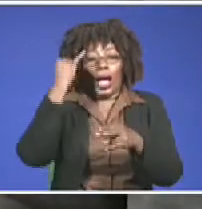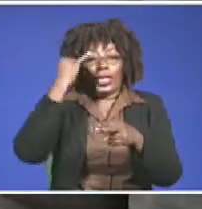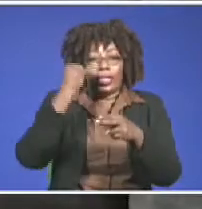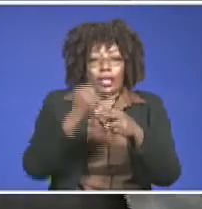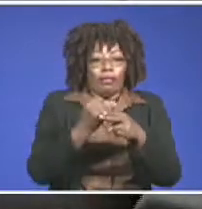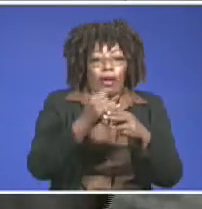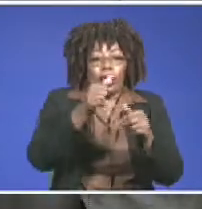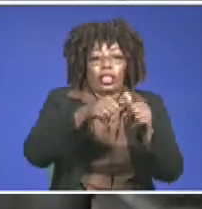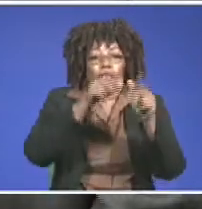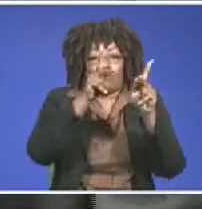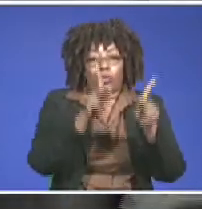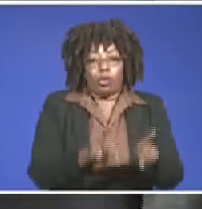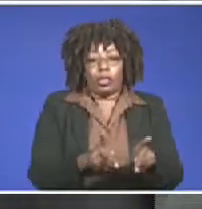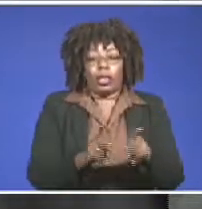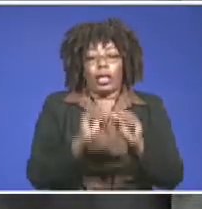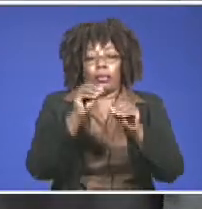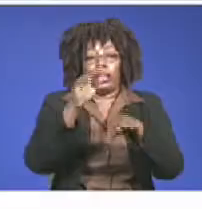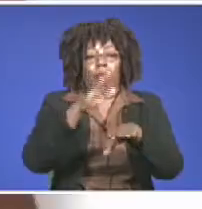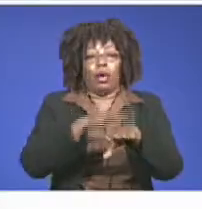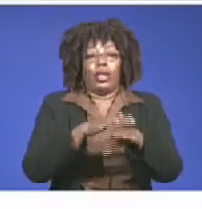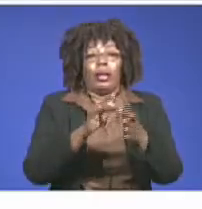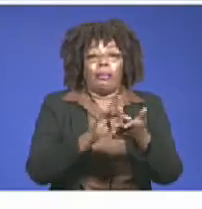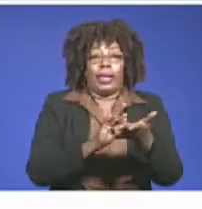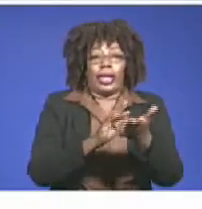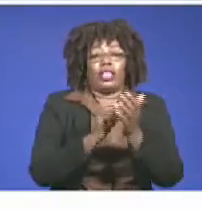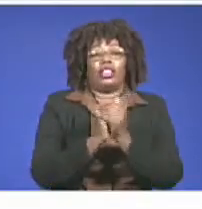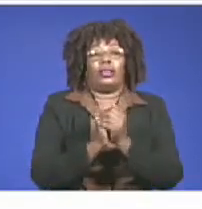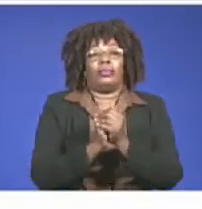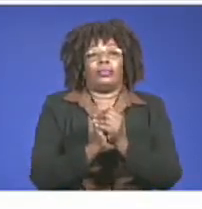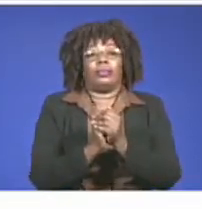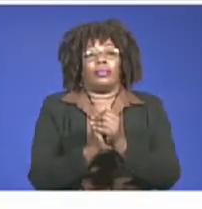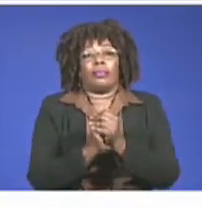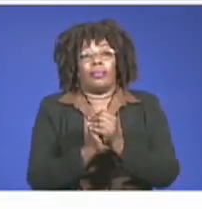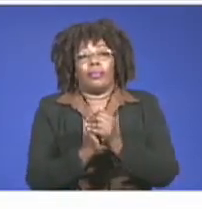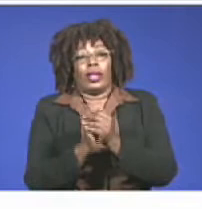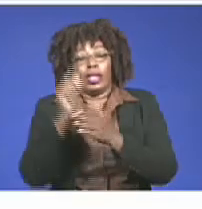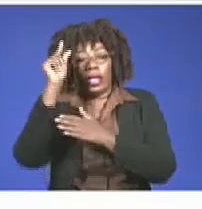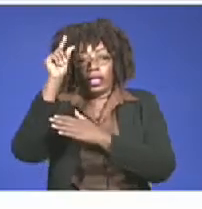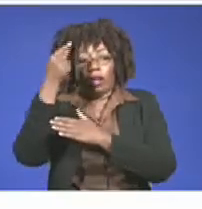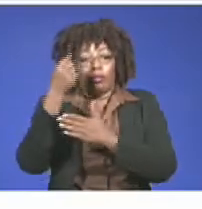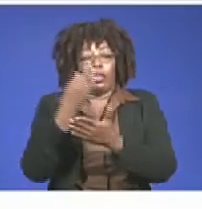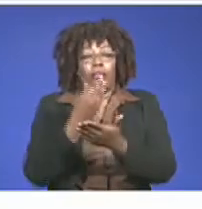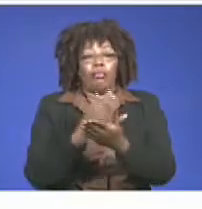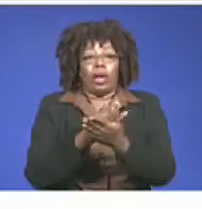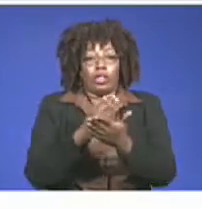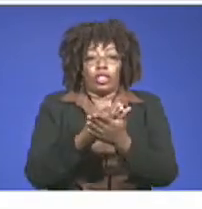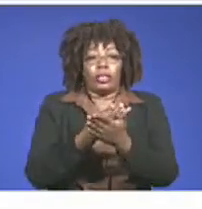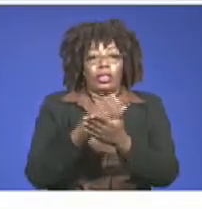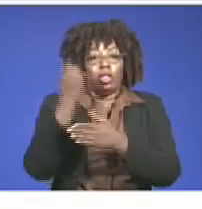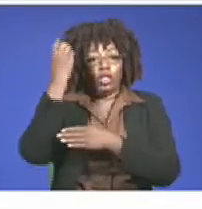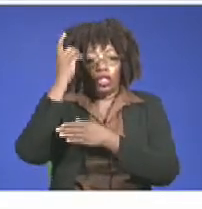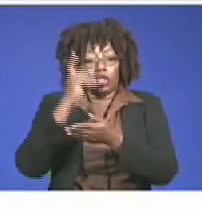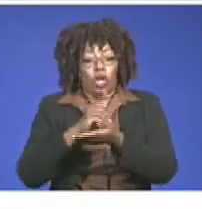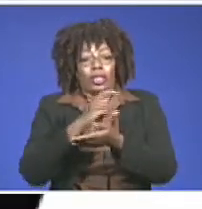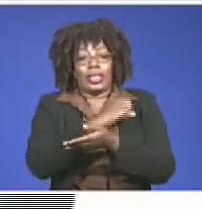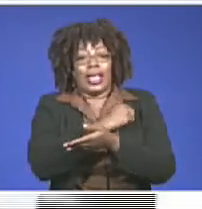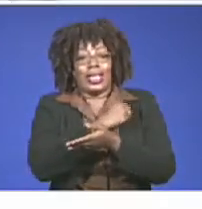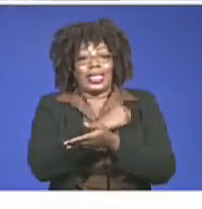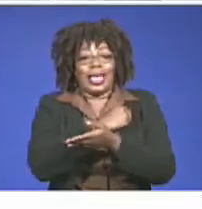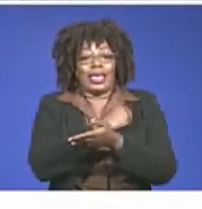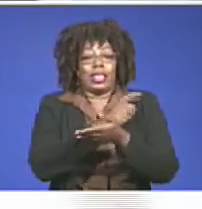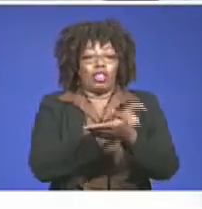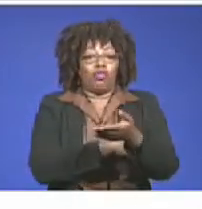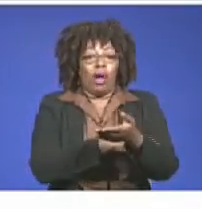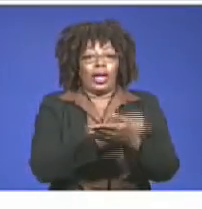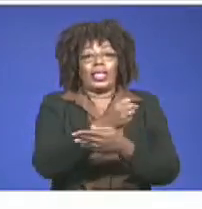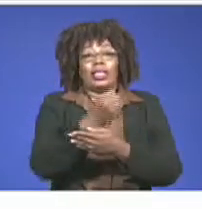everybody and get them on medication. And that has implications for government budgets, though Dr. Sands notes that drug and supply